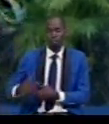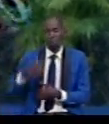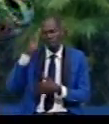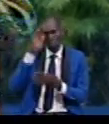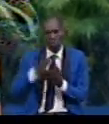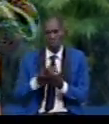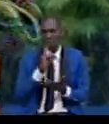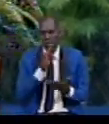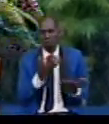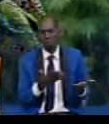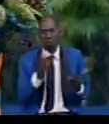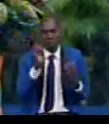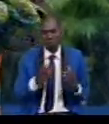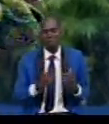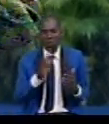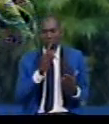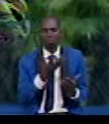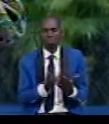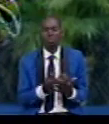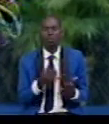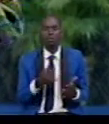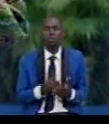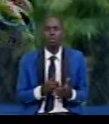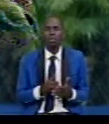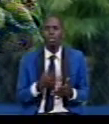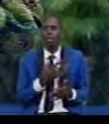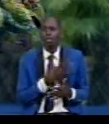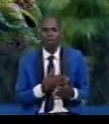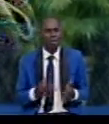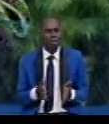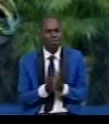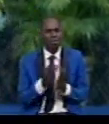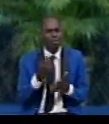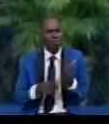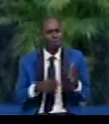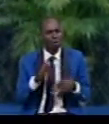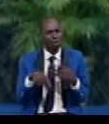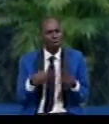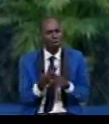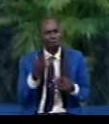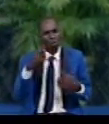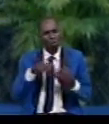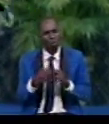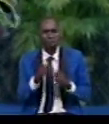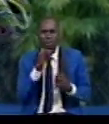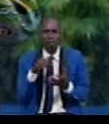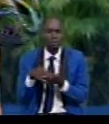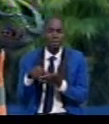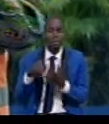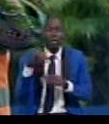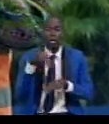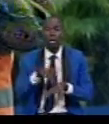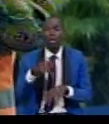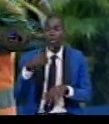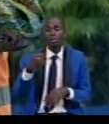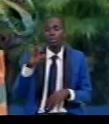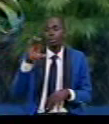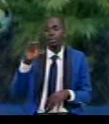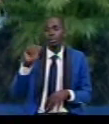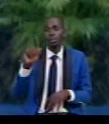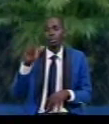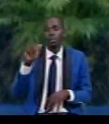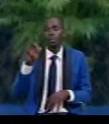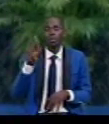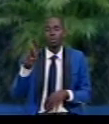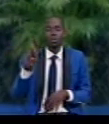water to be pressing. I said, what's wrong with me now? What type of thing is this now? So the Calabar Crusade on Sunday, as our GS